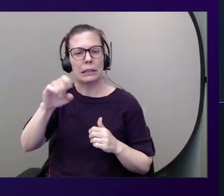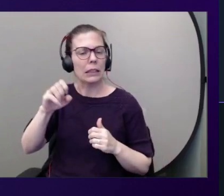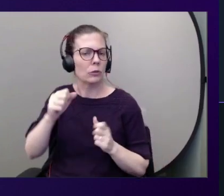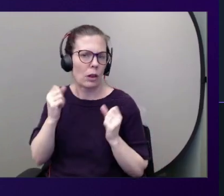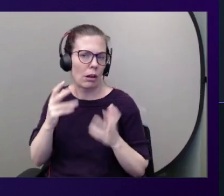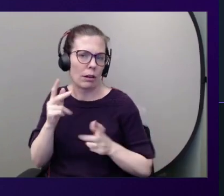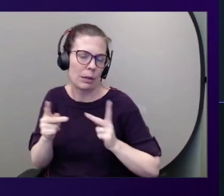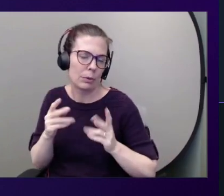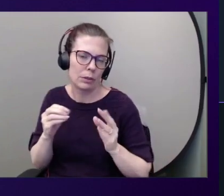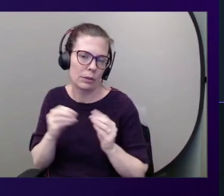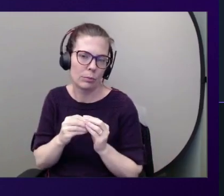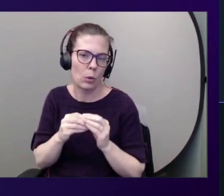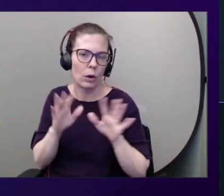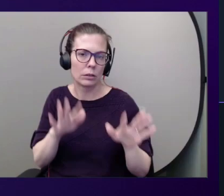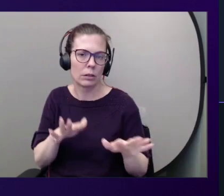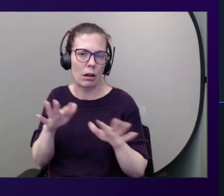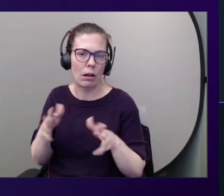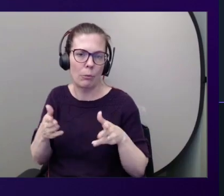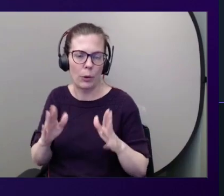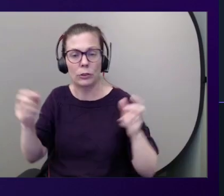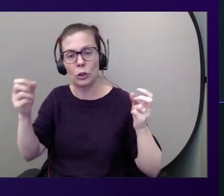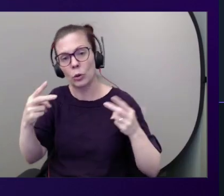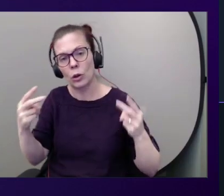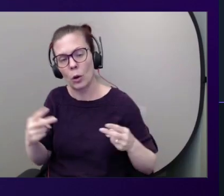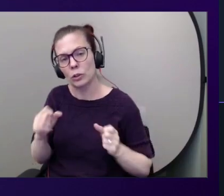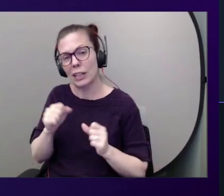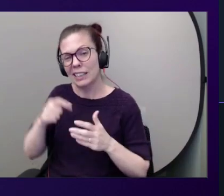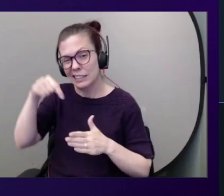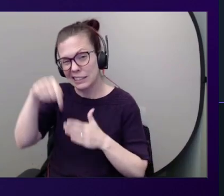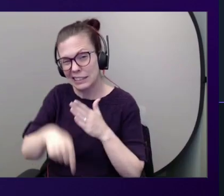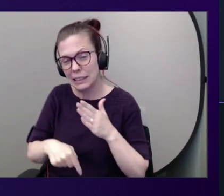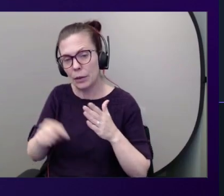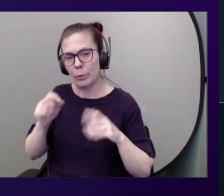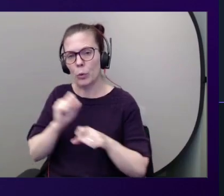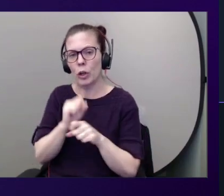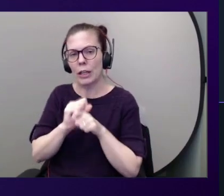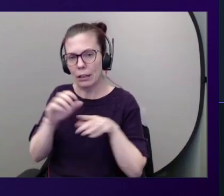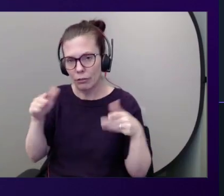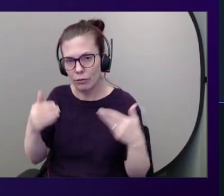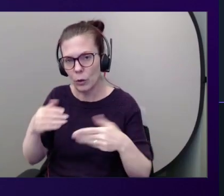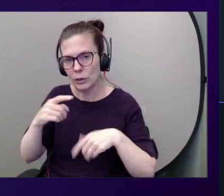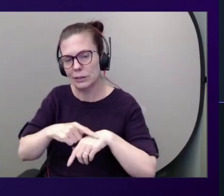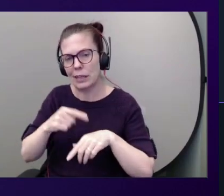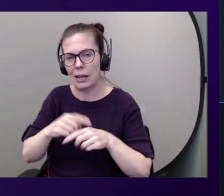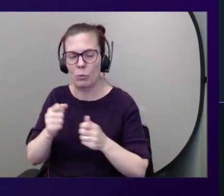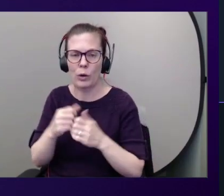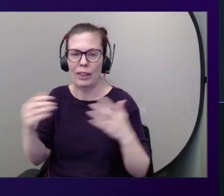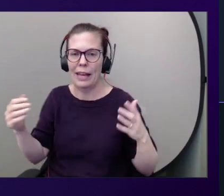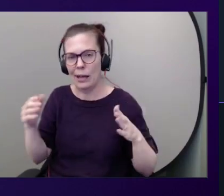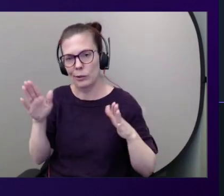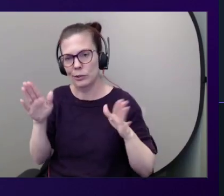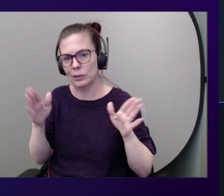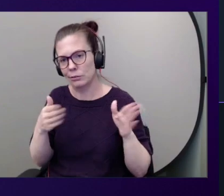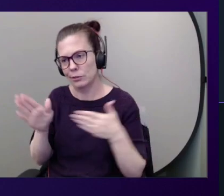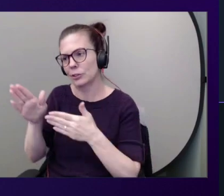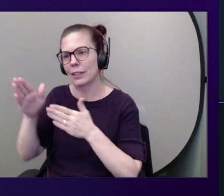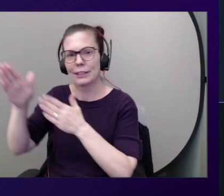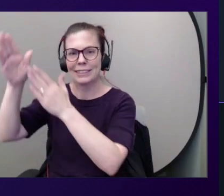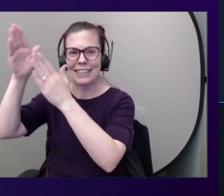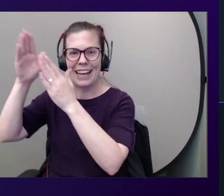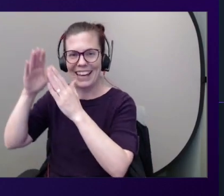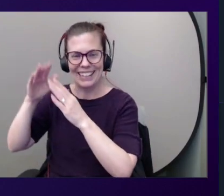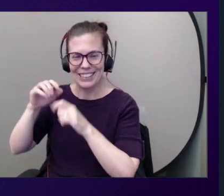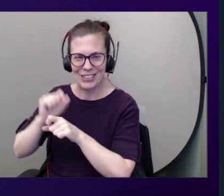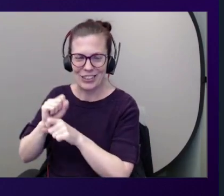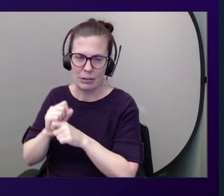much more calm way to code because you can get into that deep work and focus time a lot easier without having to get sidetracked on a couple side quests. Maybe it's just me